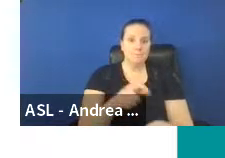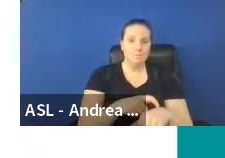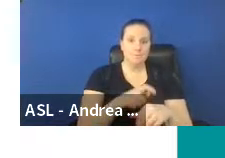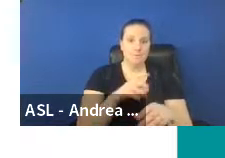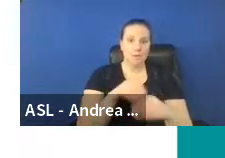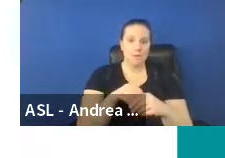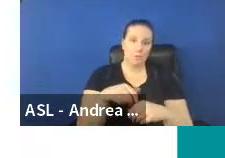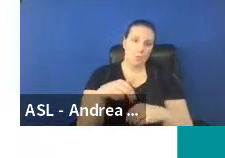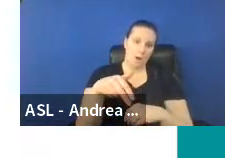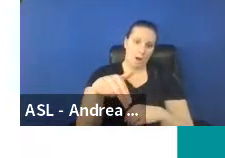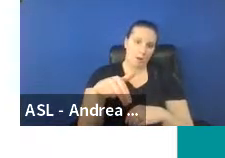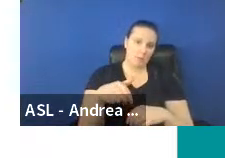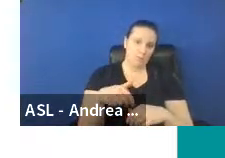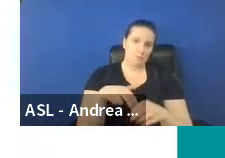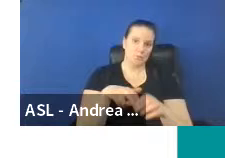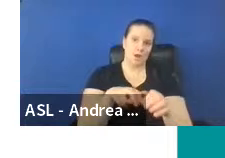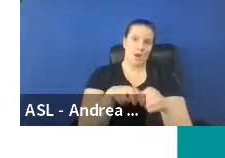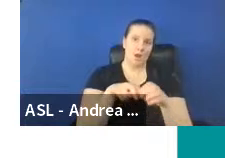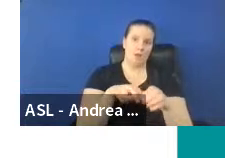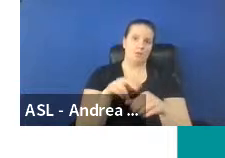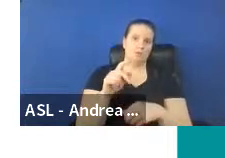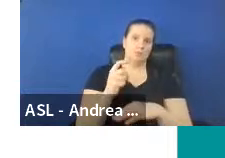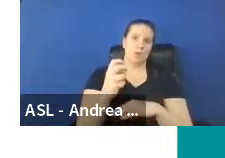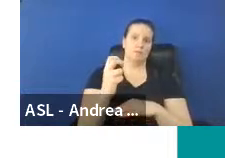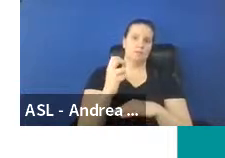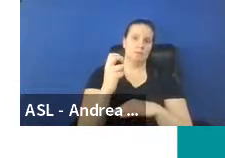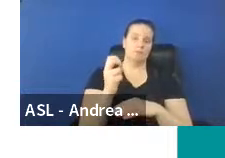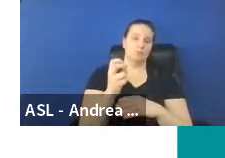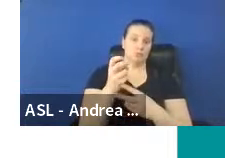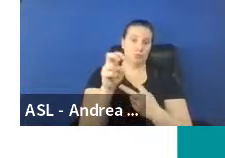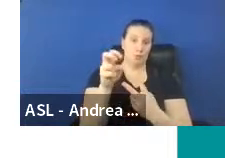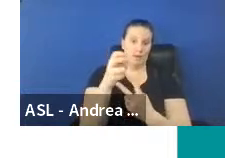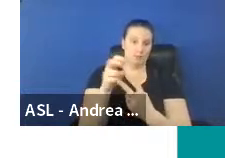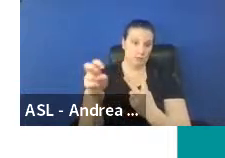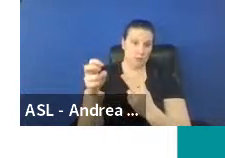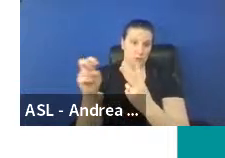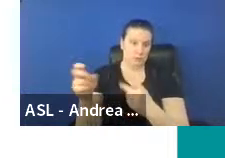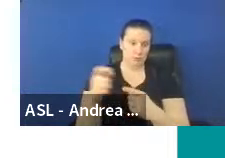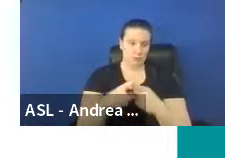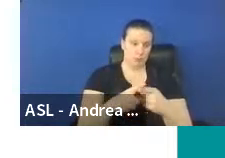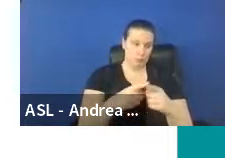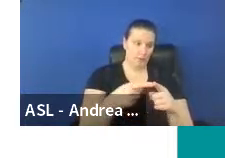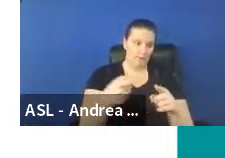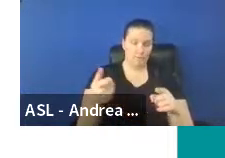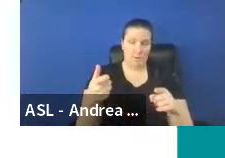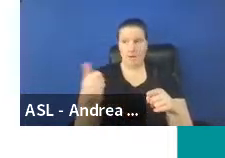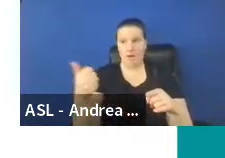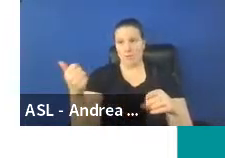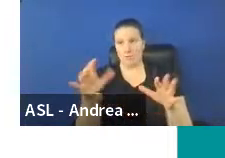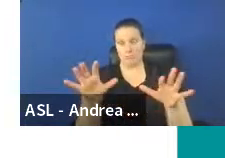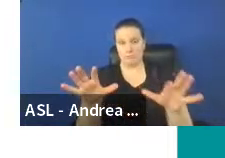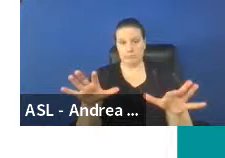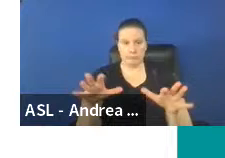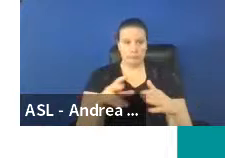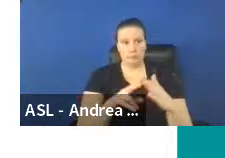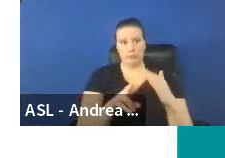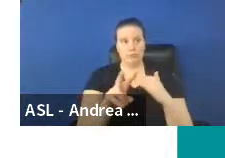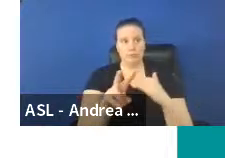walking and riding transit as well, and which includes transfers to and from all other, again,